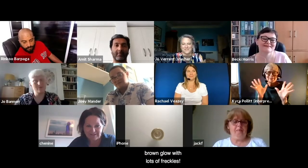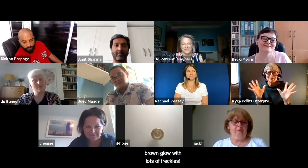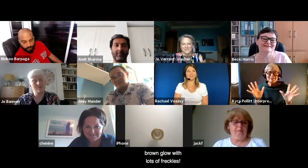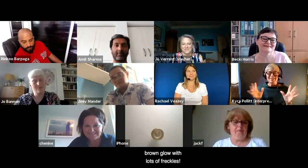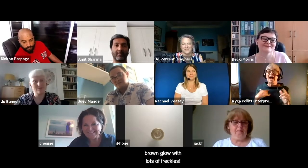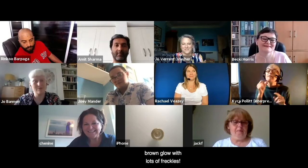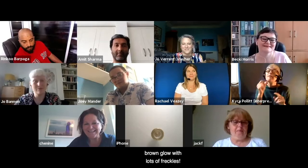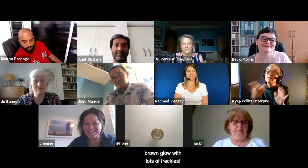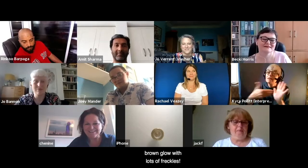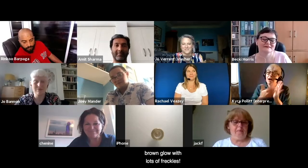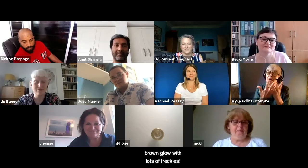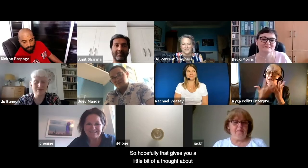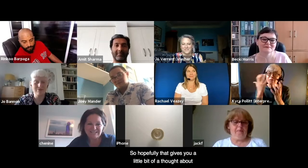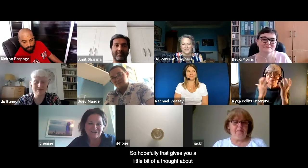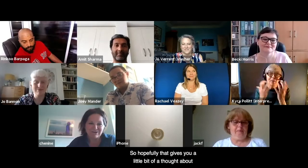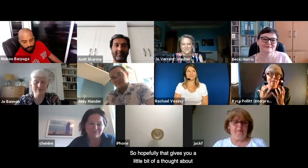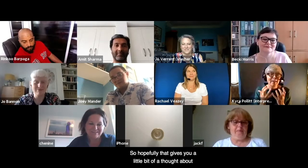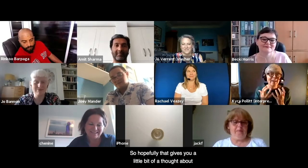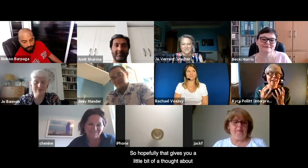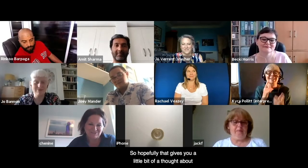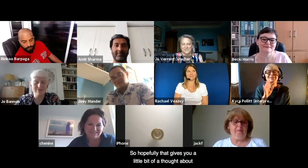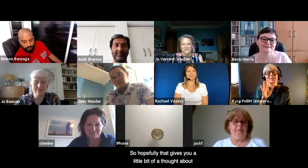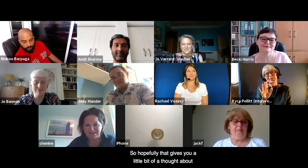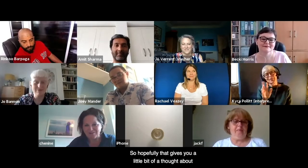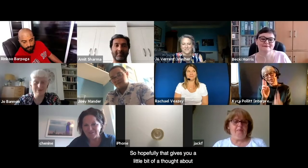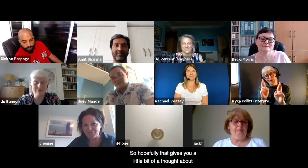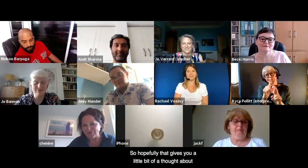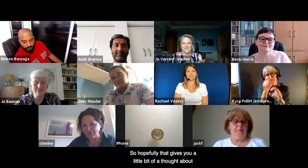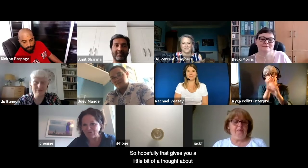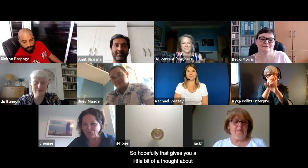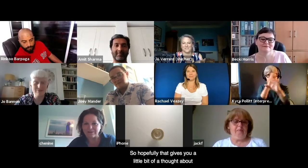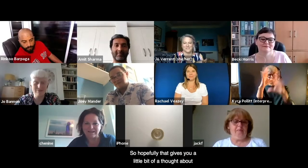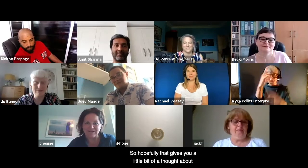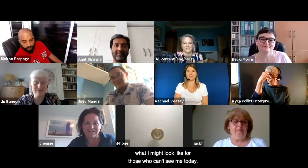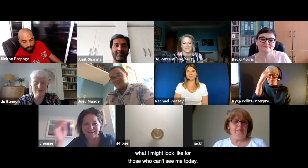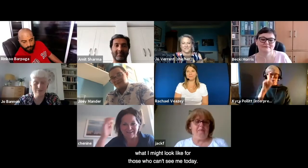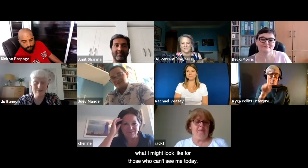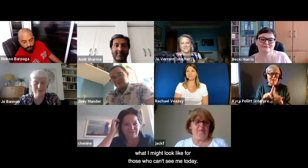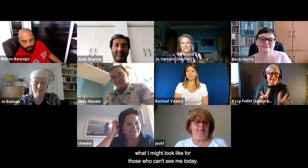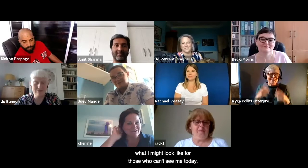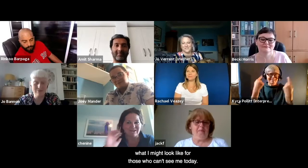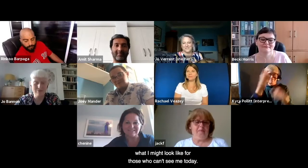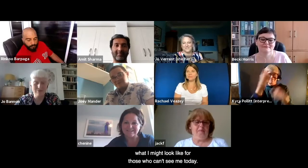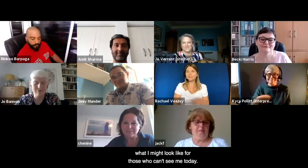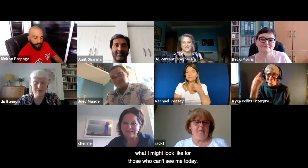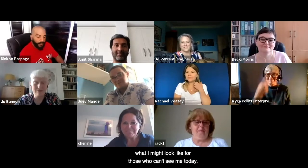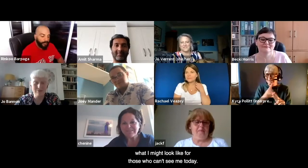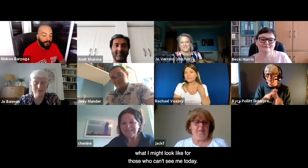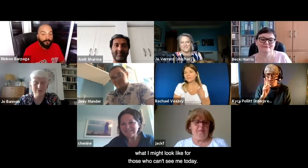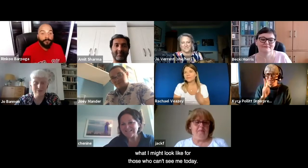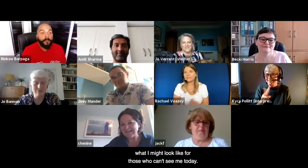of freckles. So hopefully that gives you a little bit of a thought about what I might look like for those who can't see